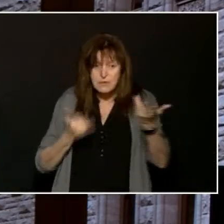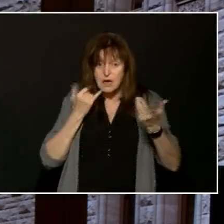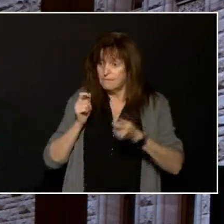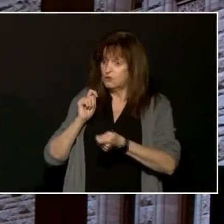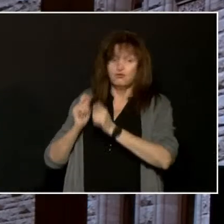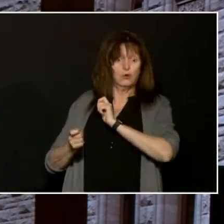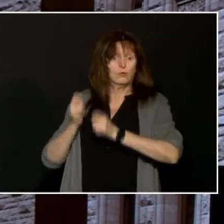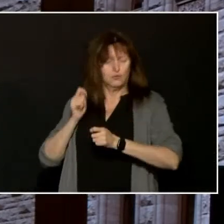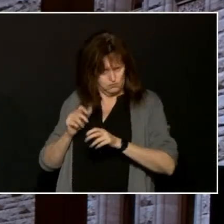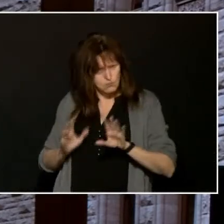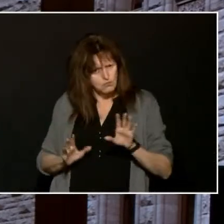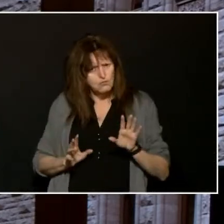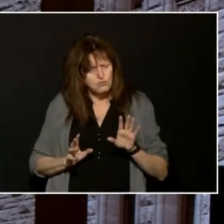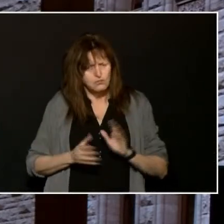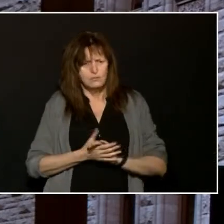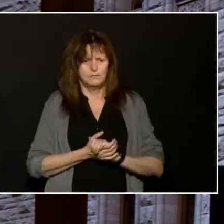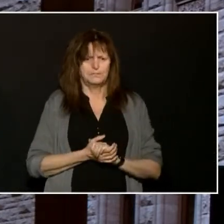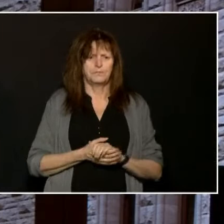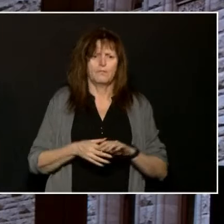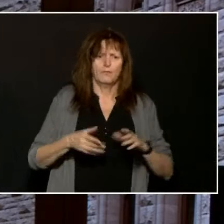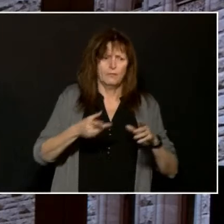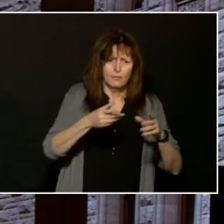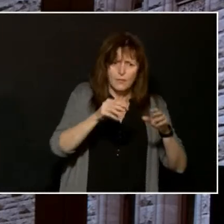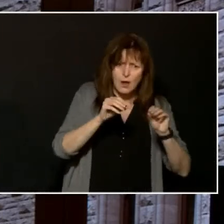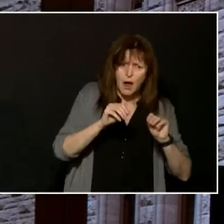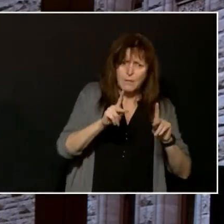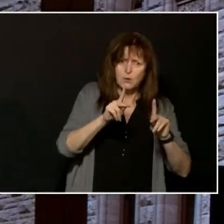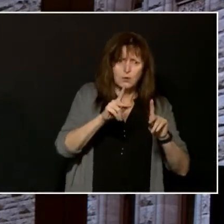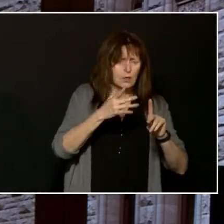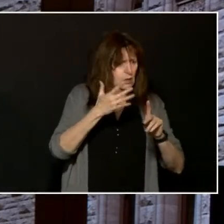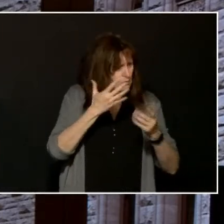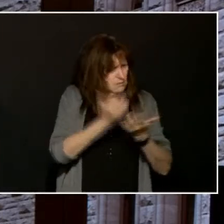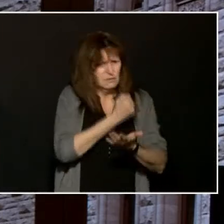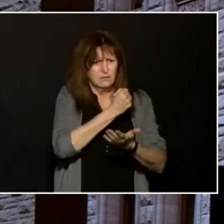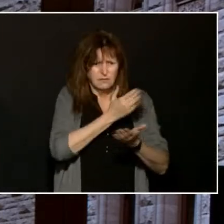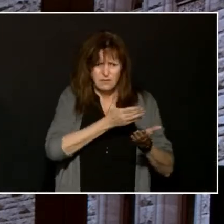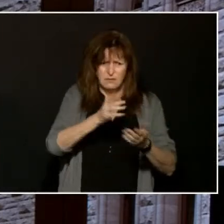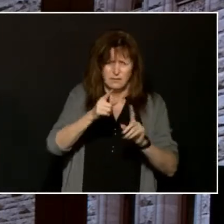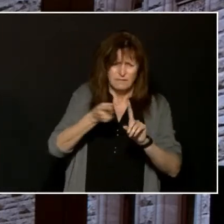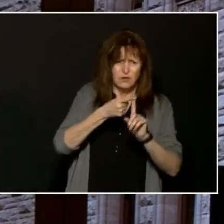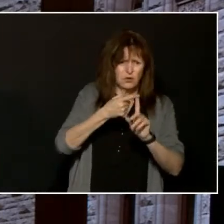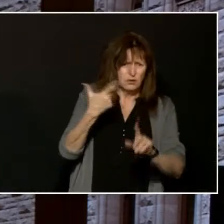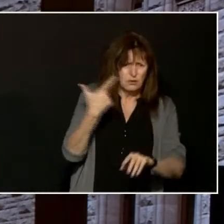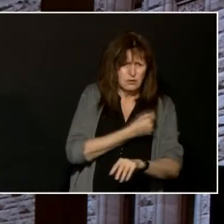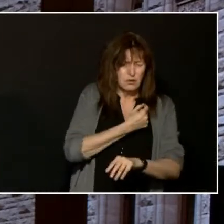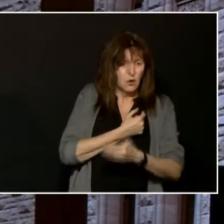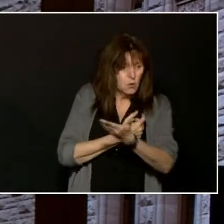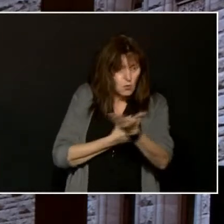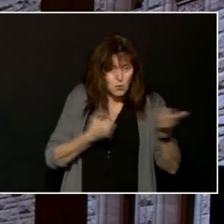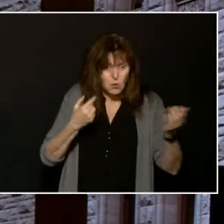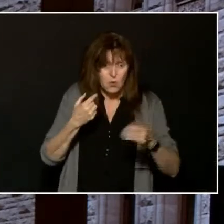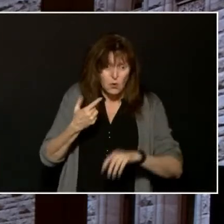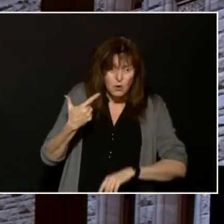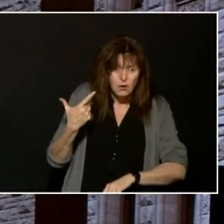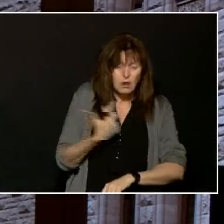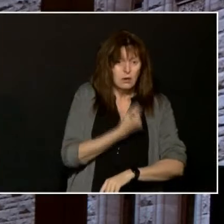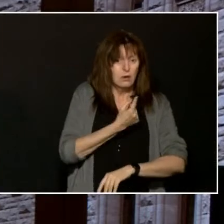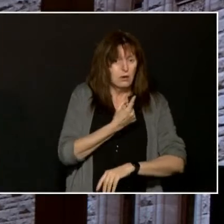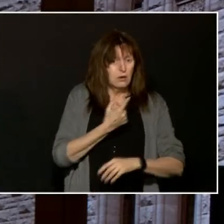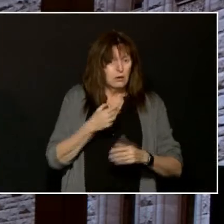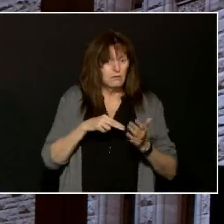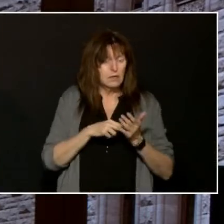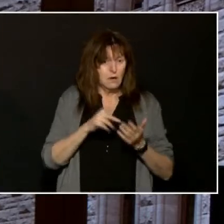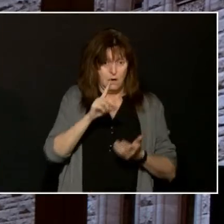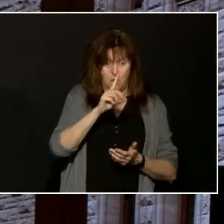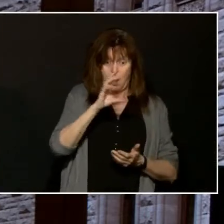book an appointment and get your shot. And every person immunized, remembering you're not immune right after one dose in a couple of